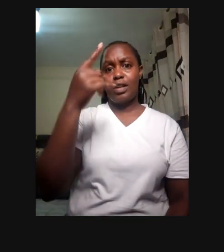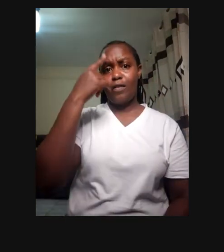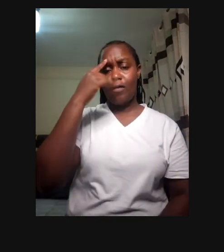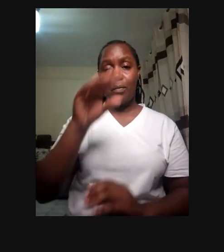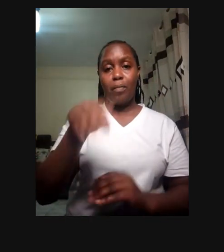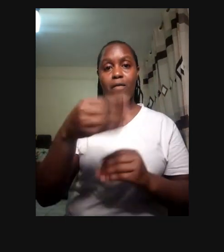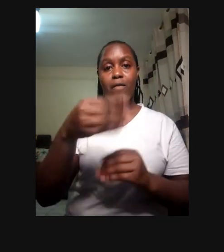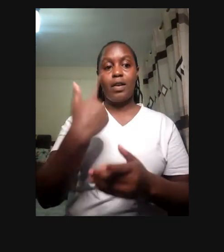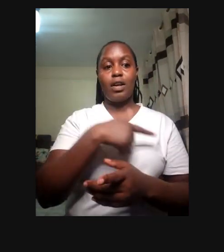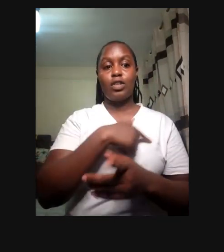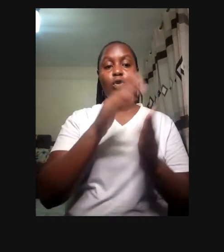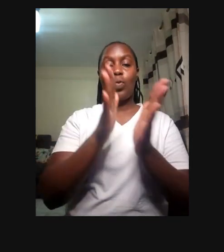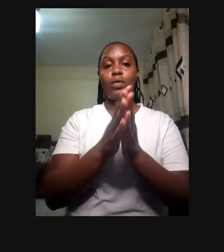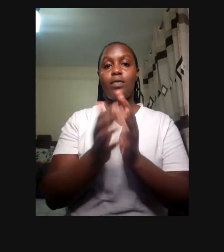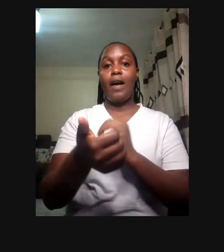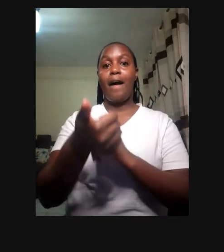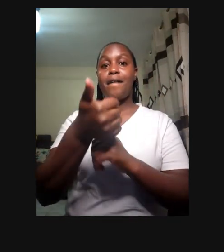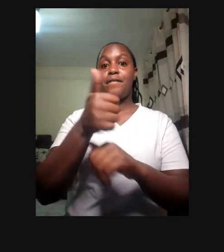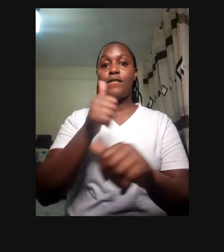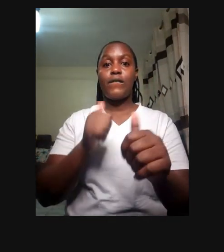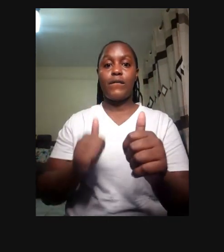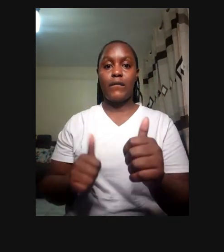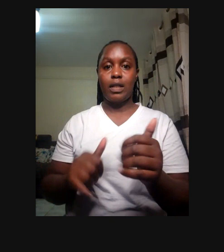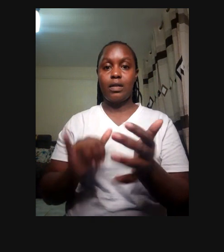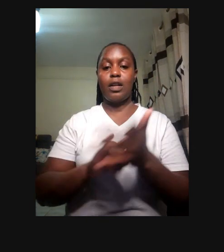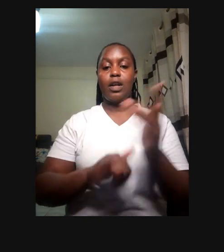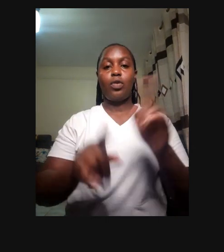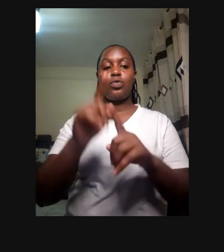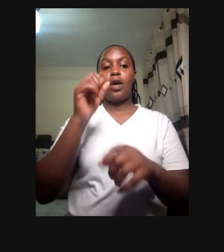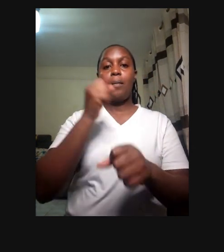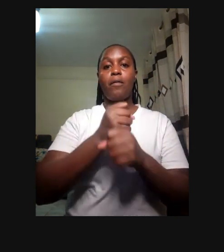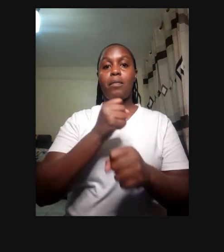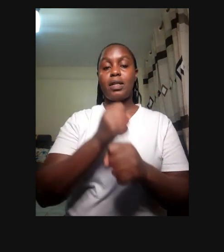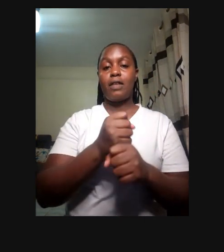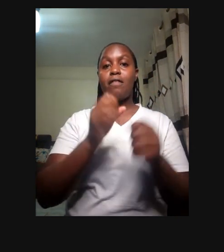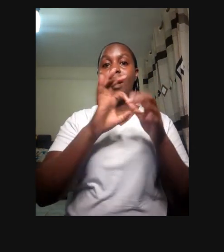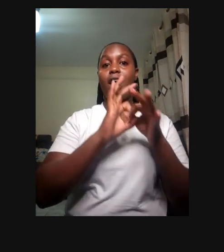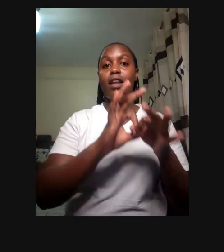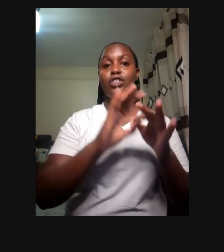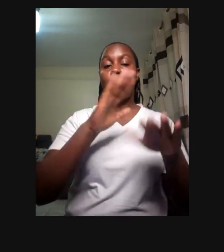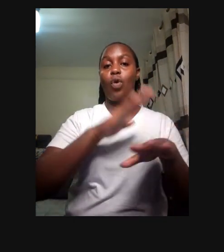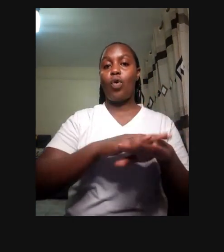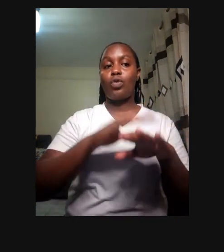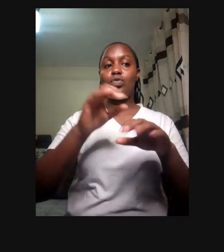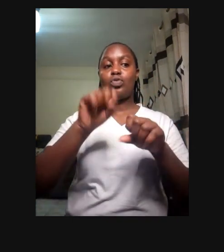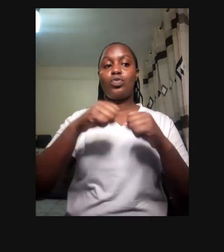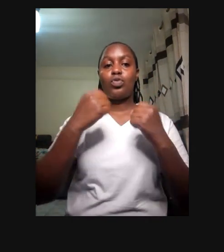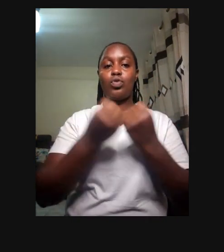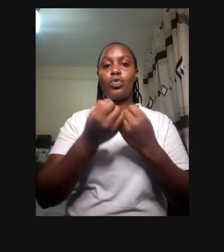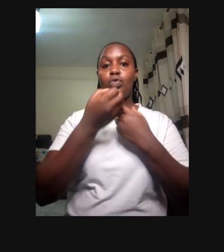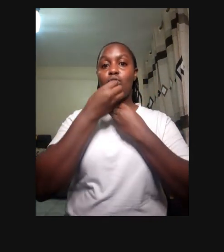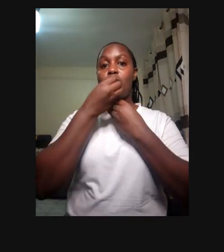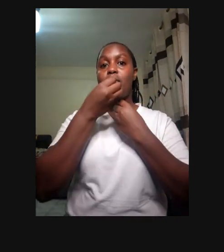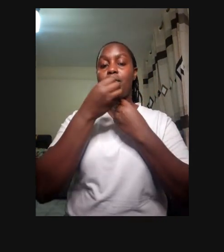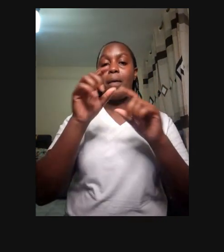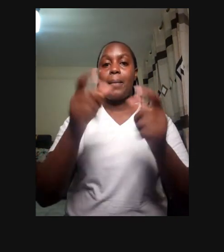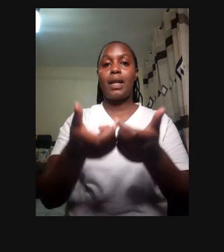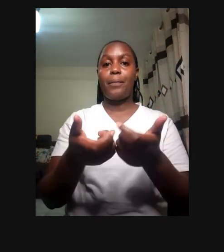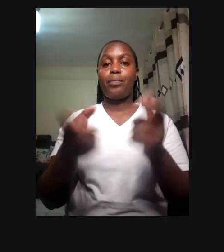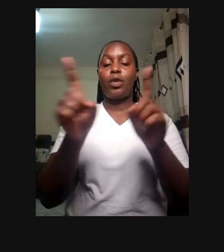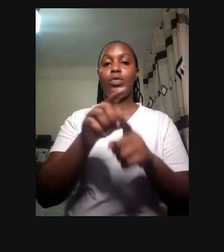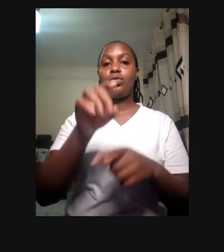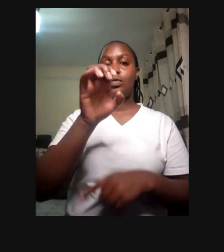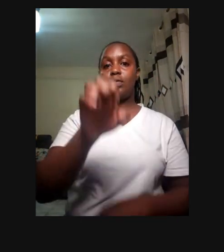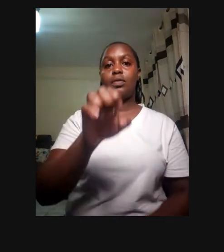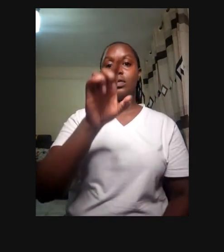on avoiding creating a hashtag performative culture on social media. Um, Elsa Wanderi